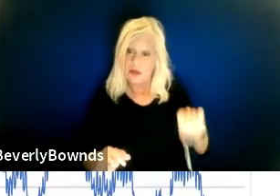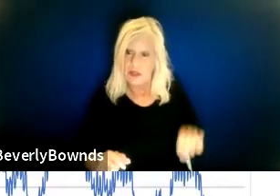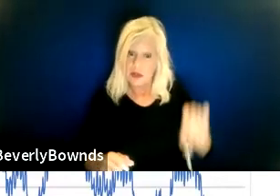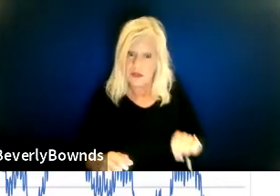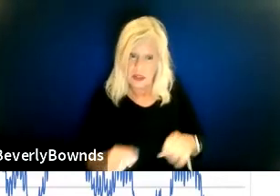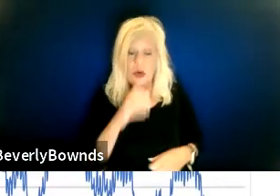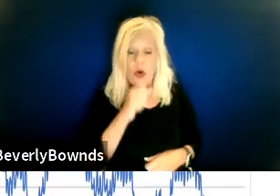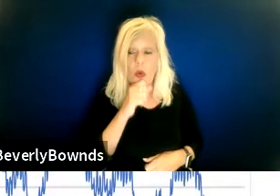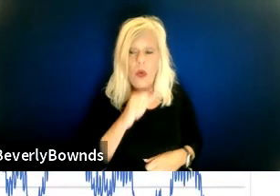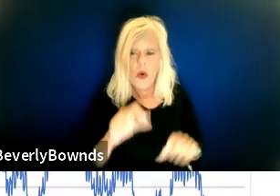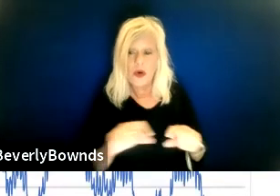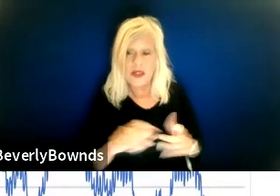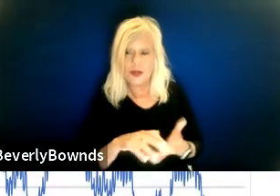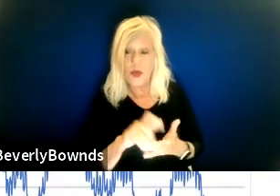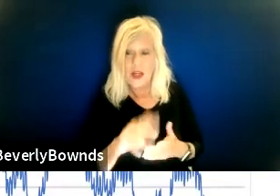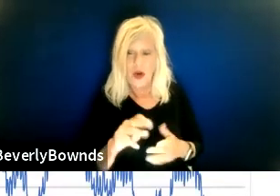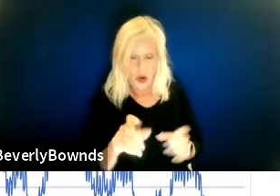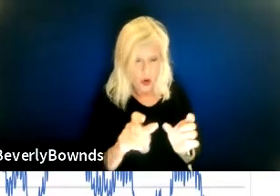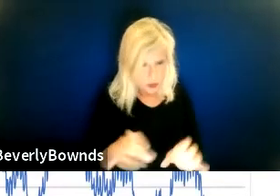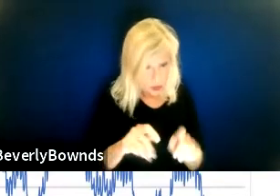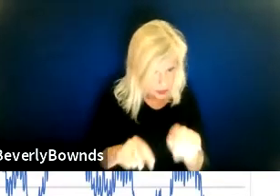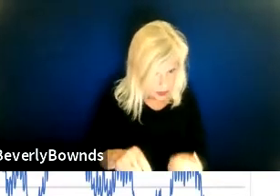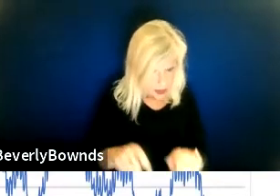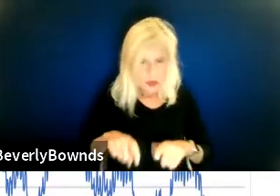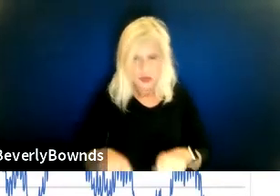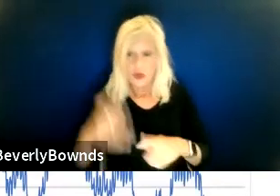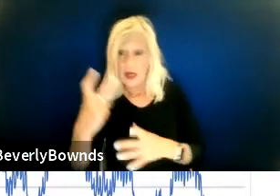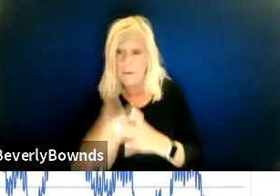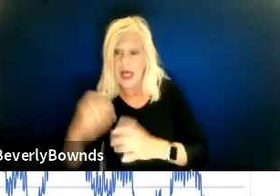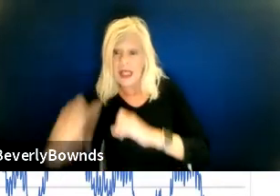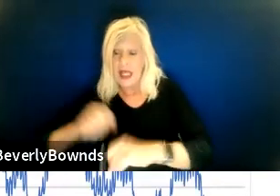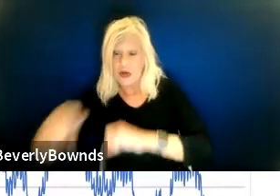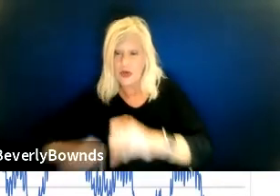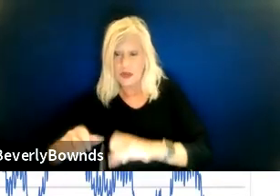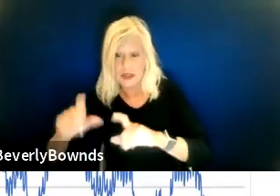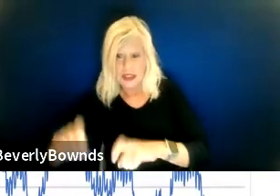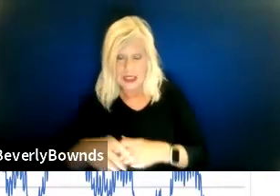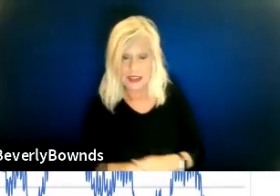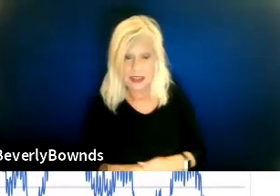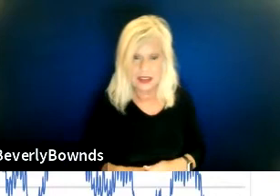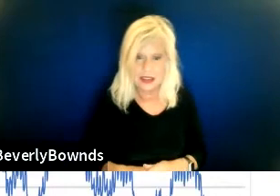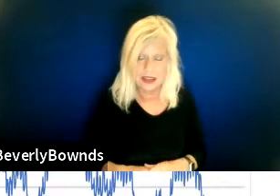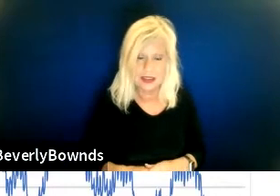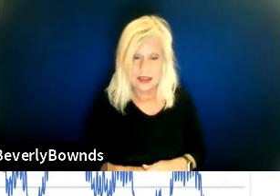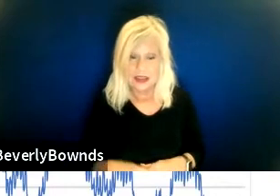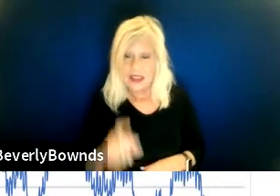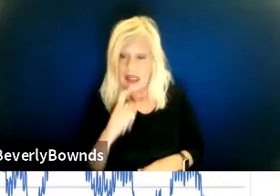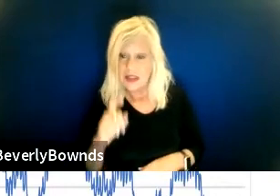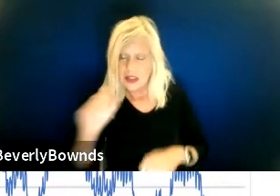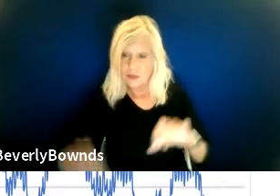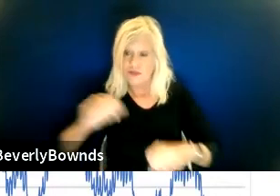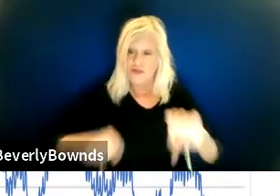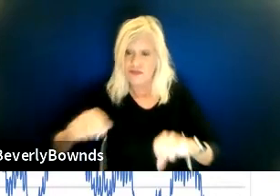what the paretic arm is doing during the bilateral task. And you can see that the paretic arm actually goes slower